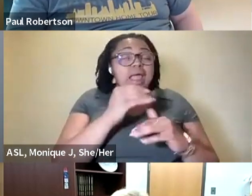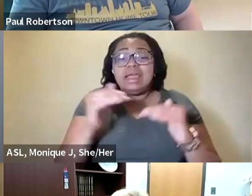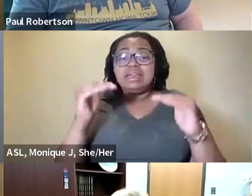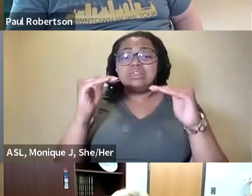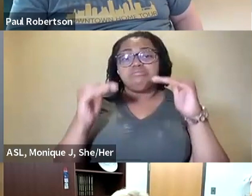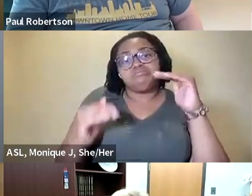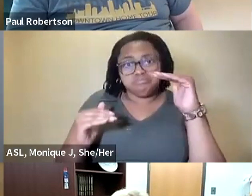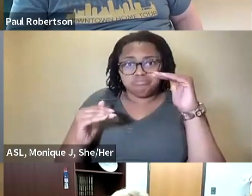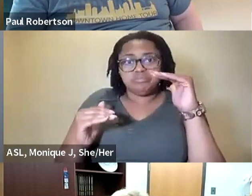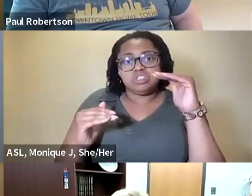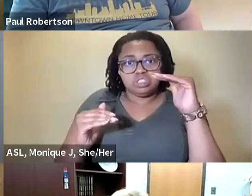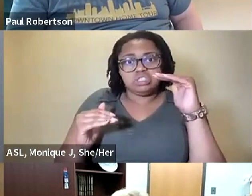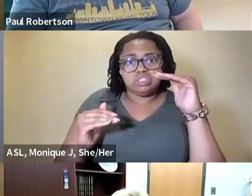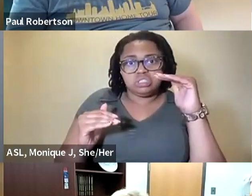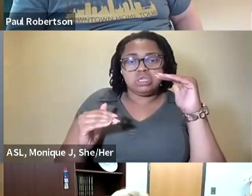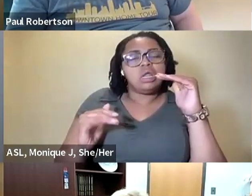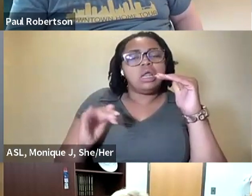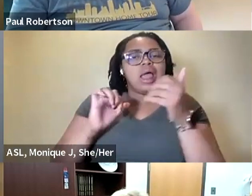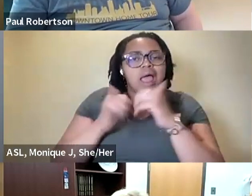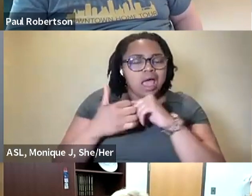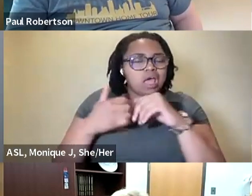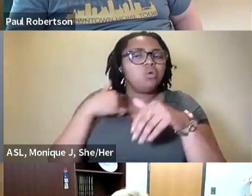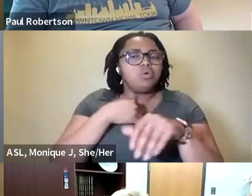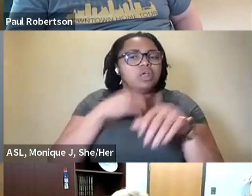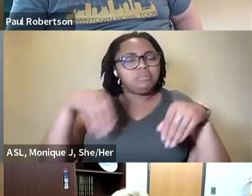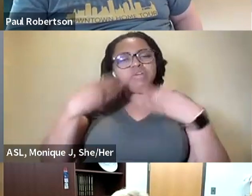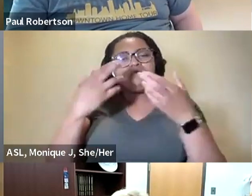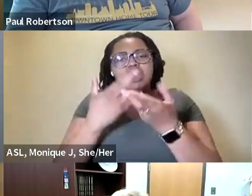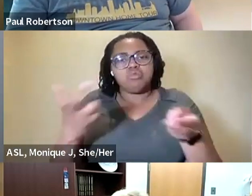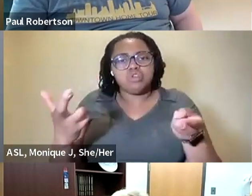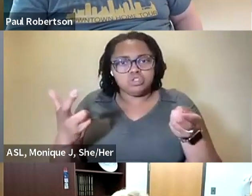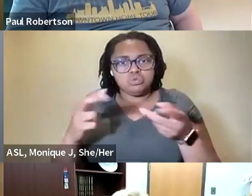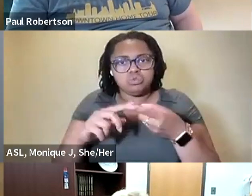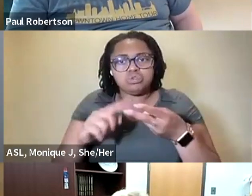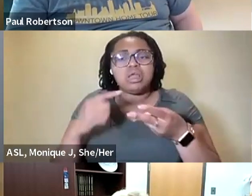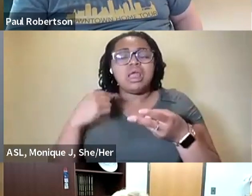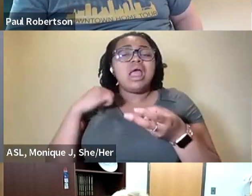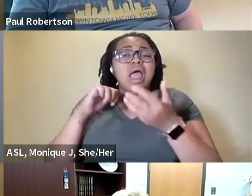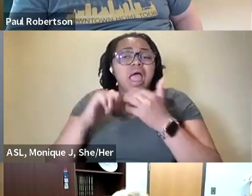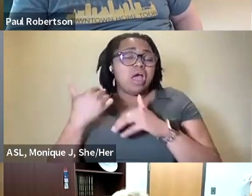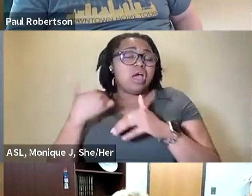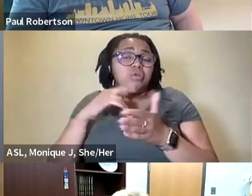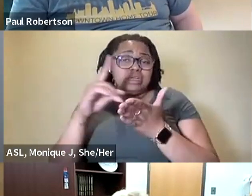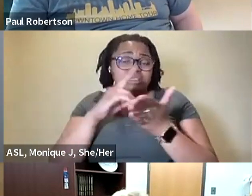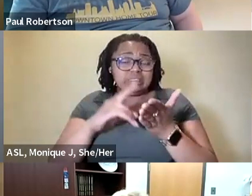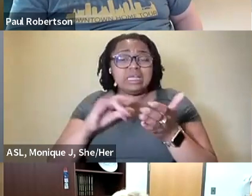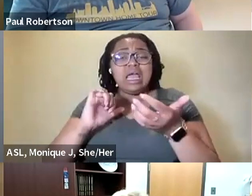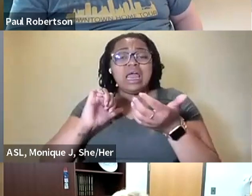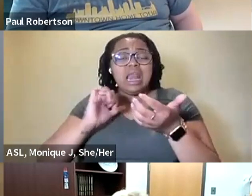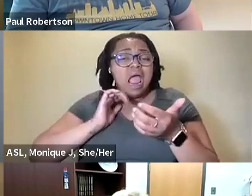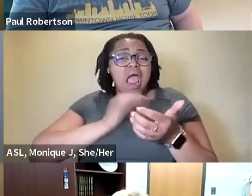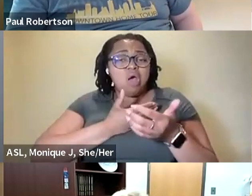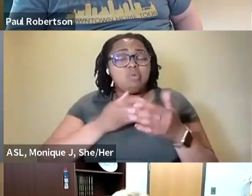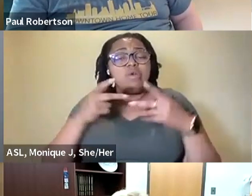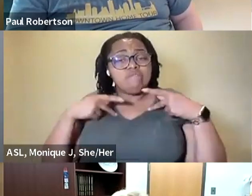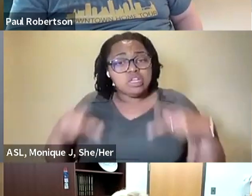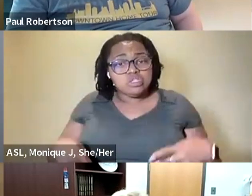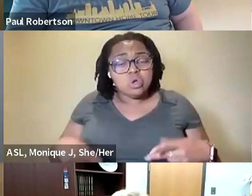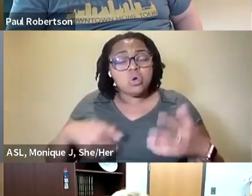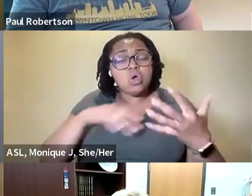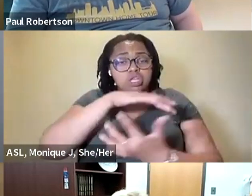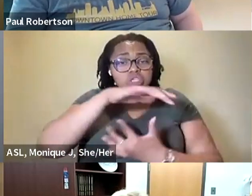going to distribute resources? How are we going to design our physical and social environments? How do these